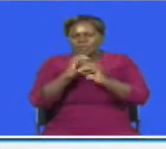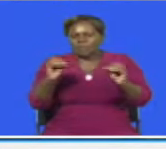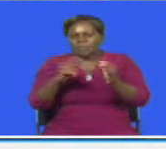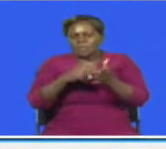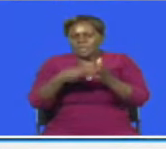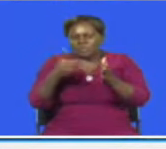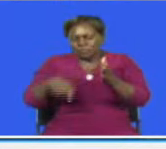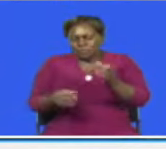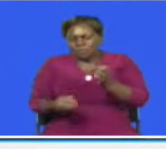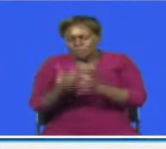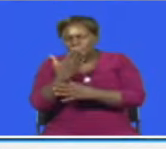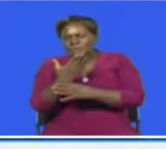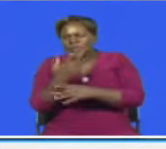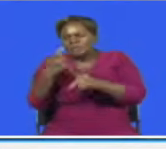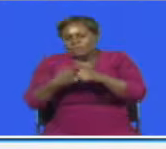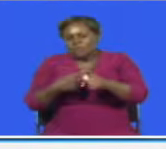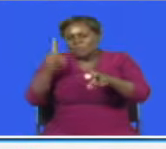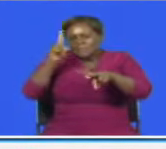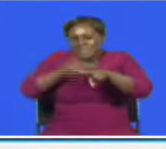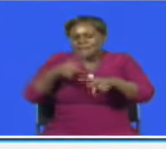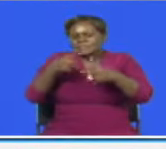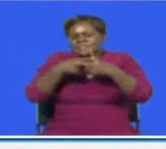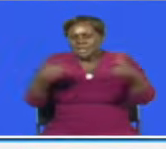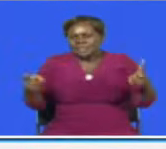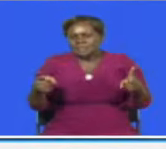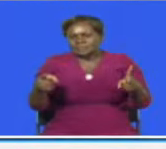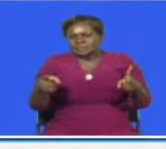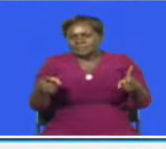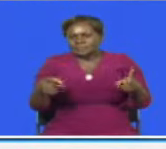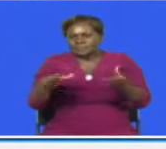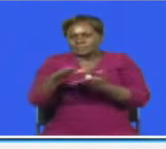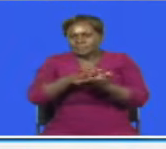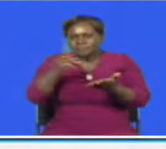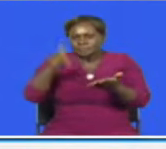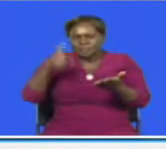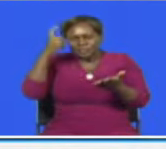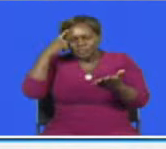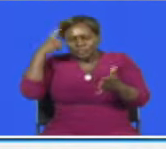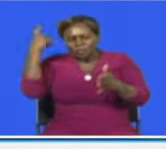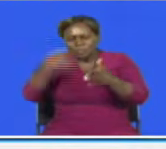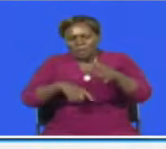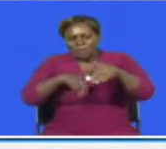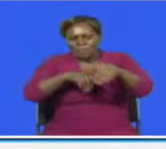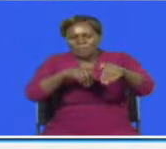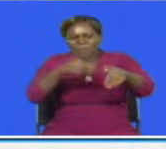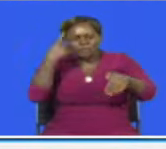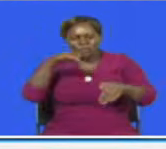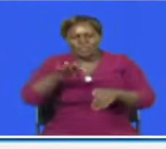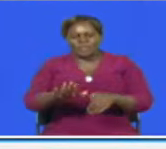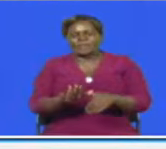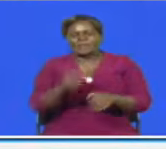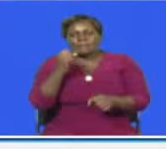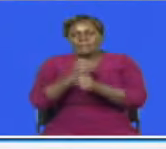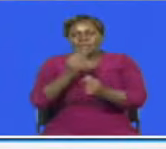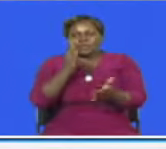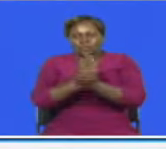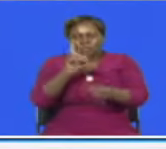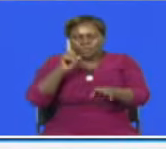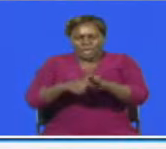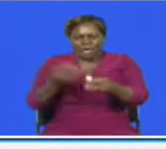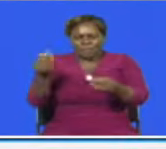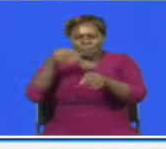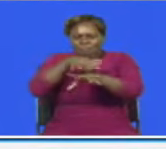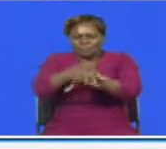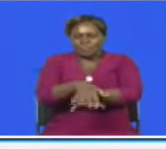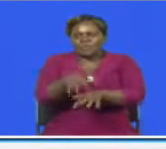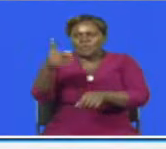this means for startups is that from the very beginning or the onset, they basically need to consider what tax compliance looks like for them. So make sure that at the point of incorporating,